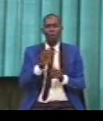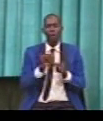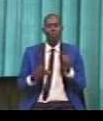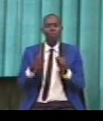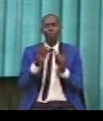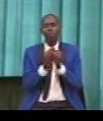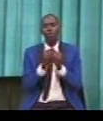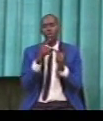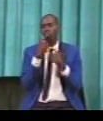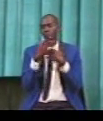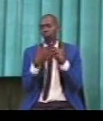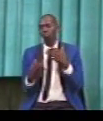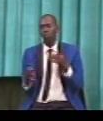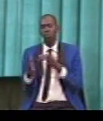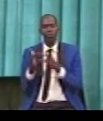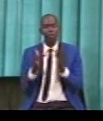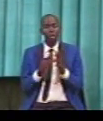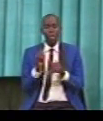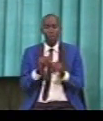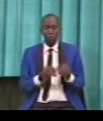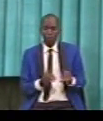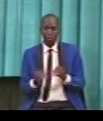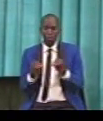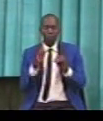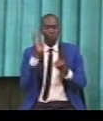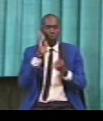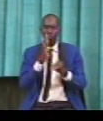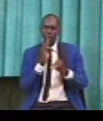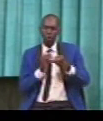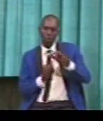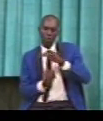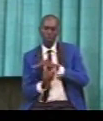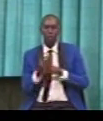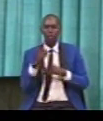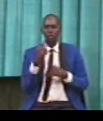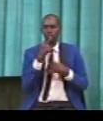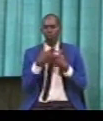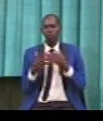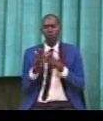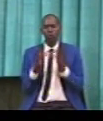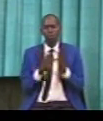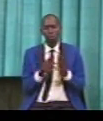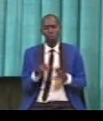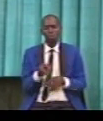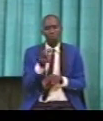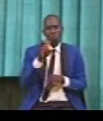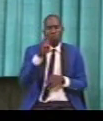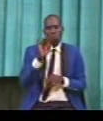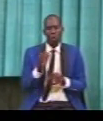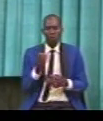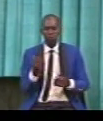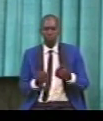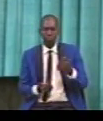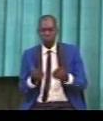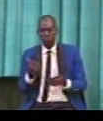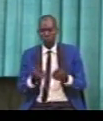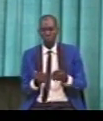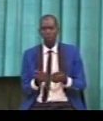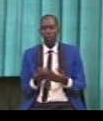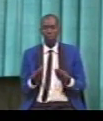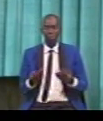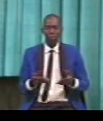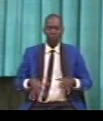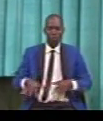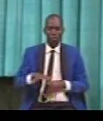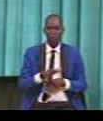Jesus. Every movement will be under the covering of the blood. Traveling by road, traveling by air, traveling on